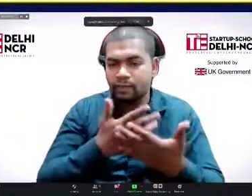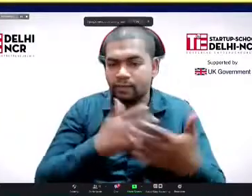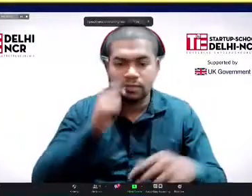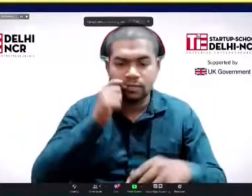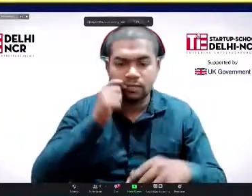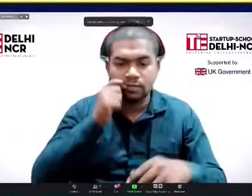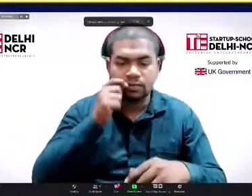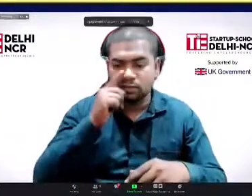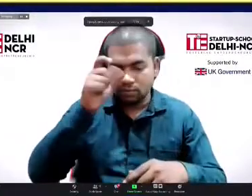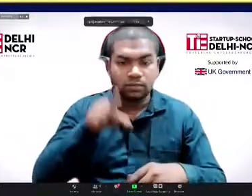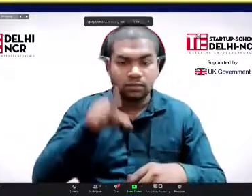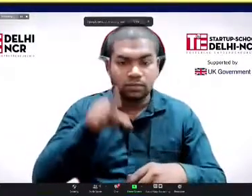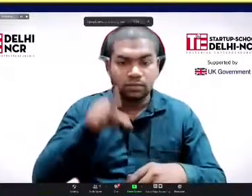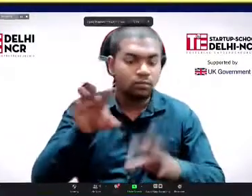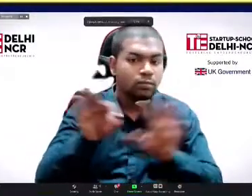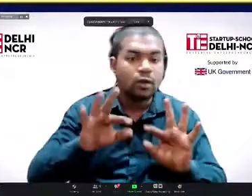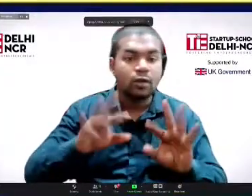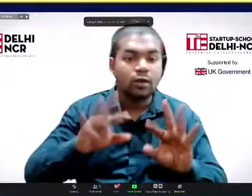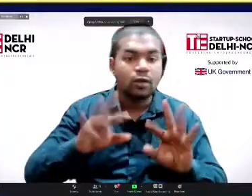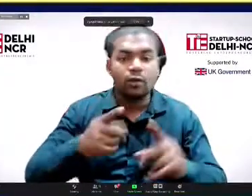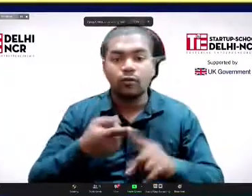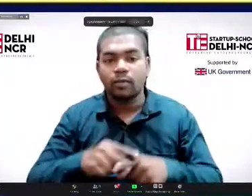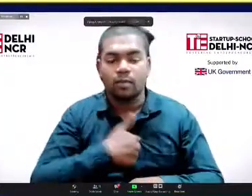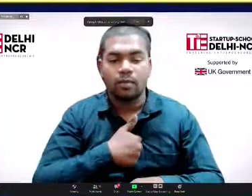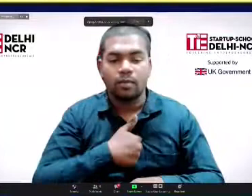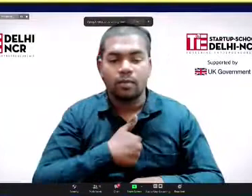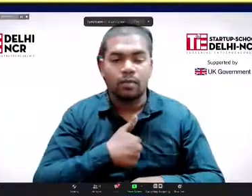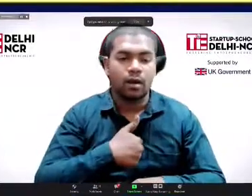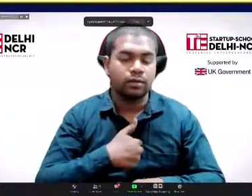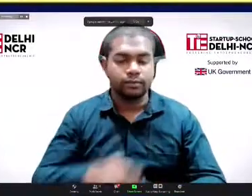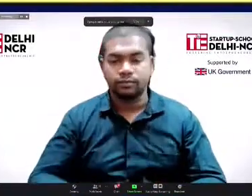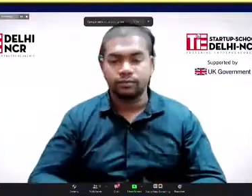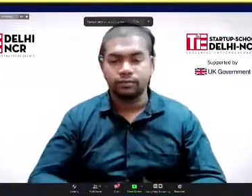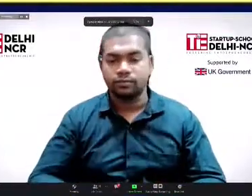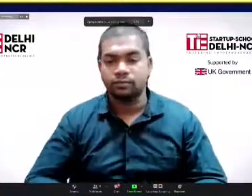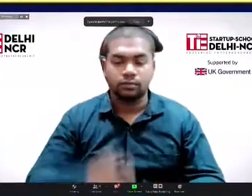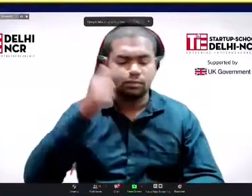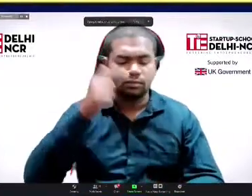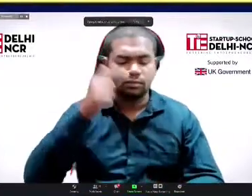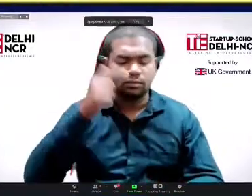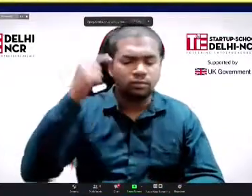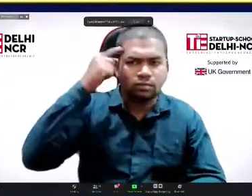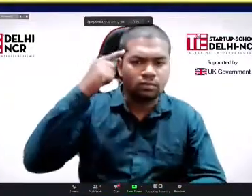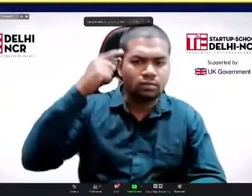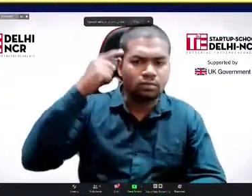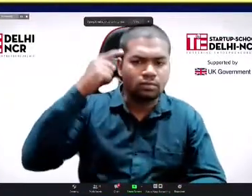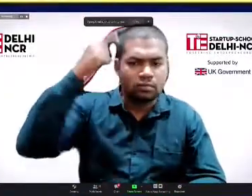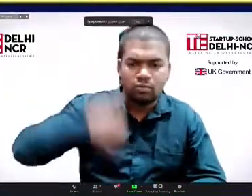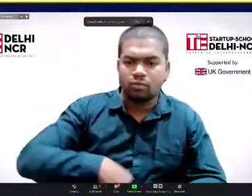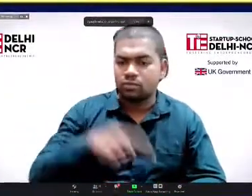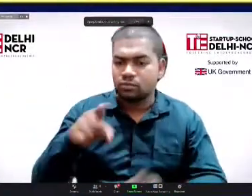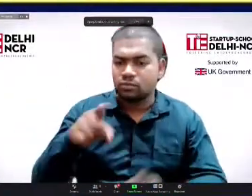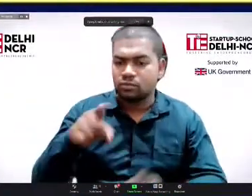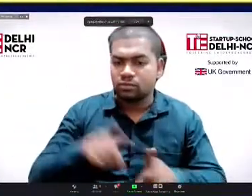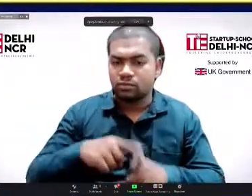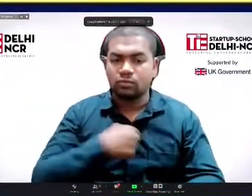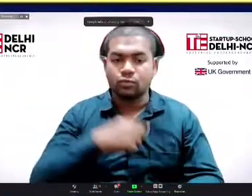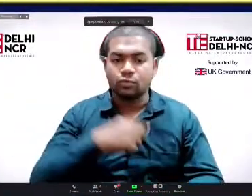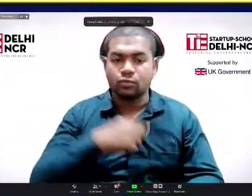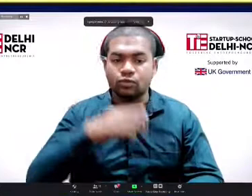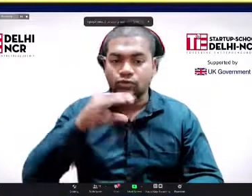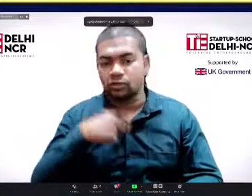and therefore you're looking at not just the mind and the body, but you're also looking at the soul of